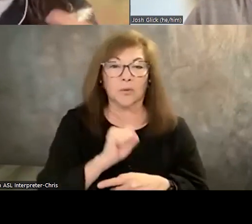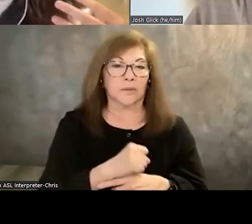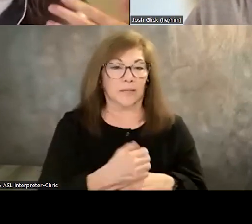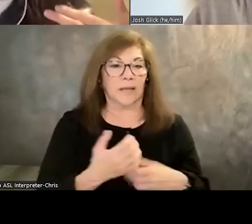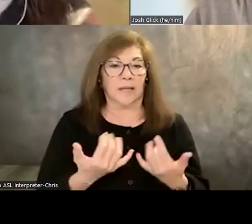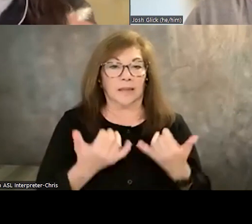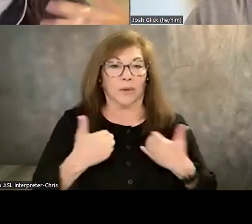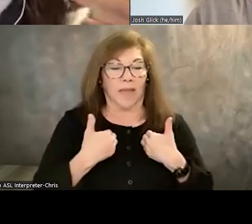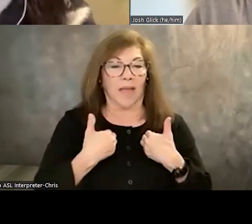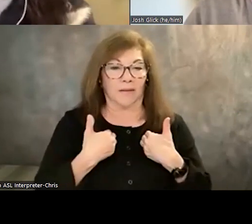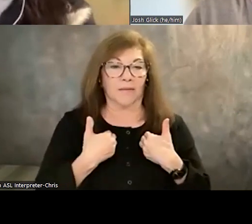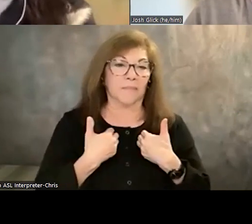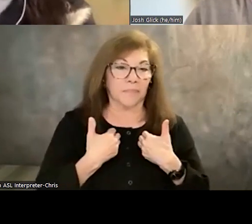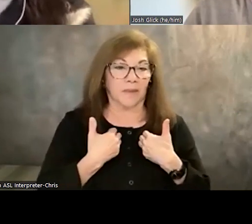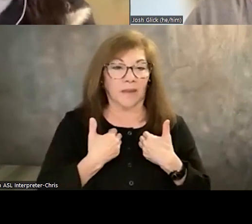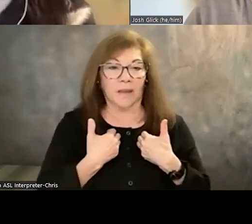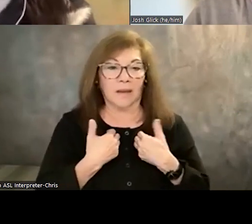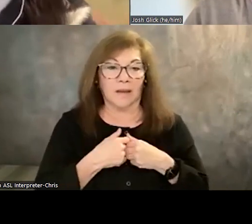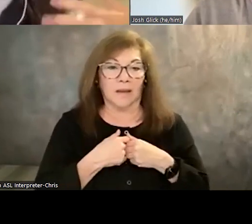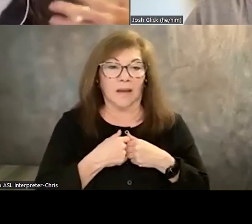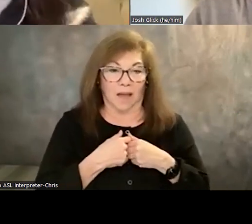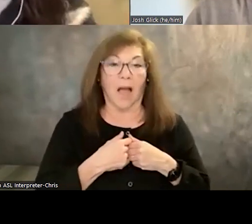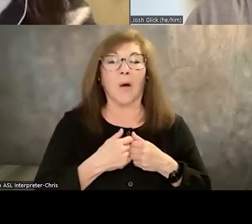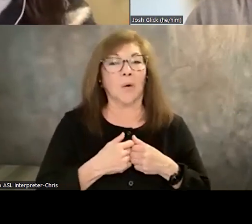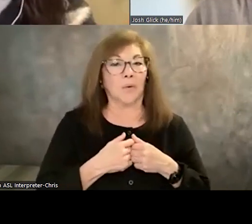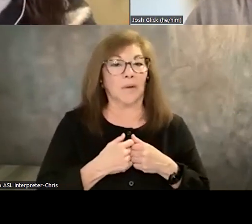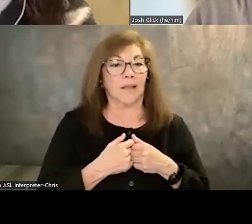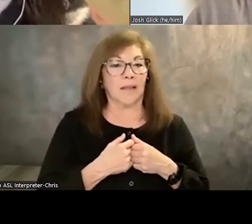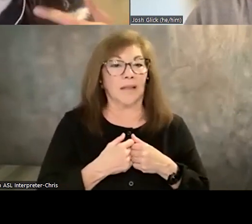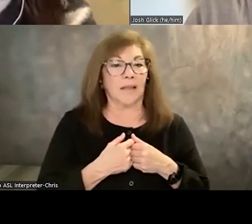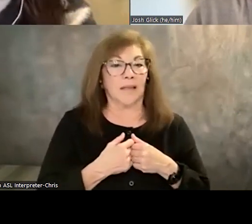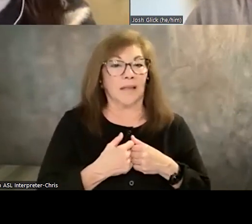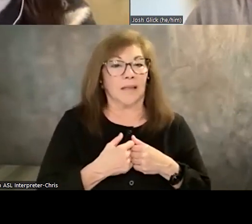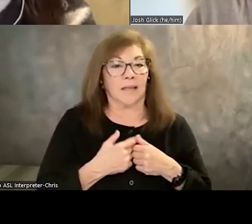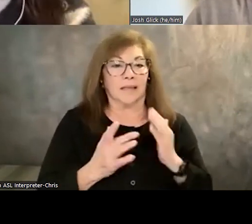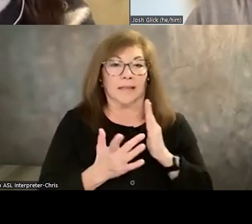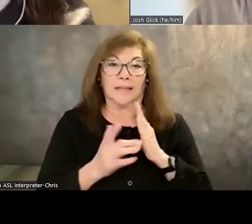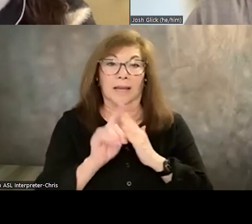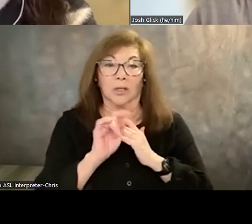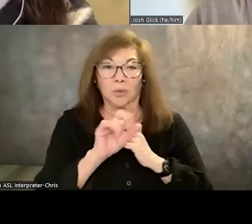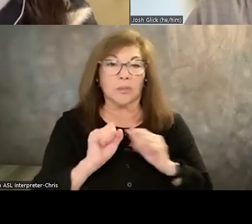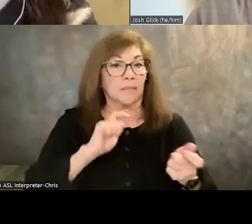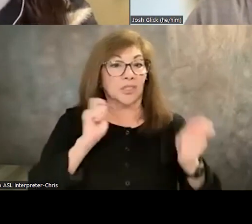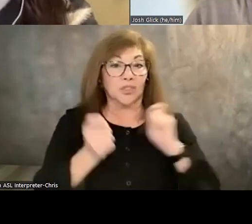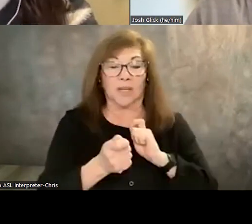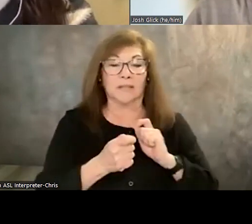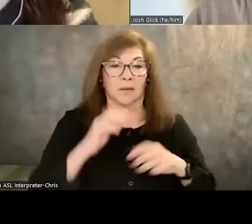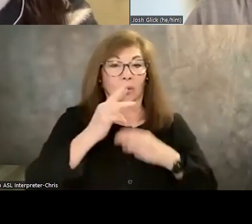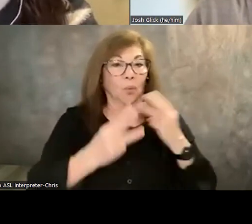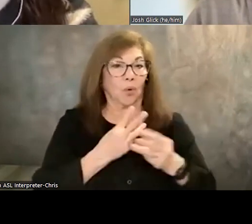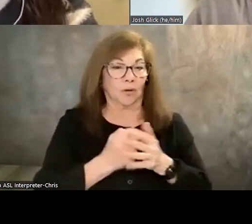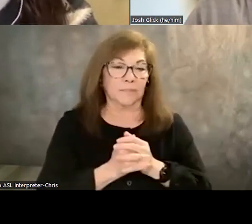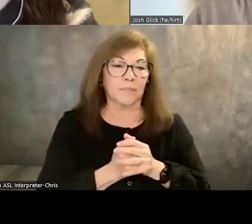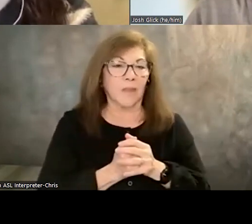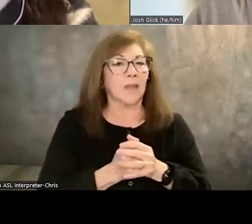heard of, like Dolly and Runway, and how these text-to-image tools may be changing the landscape. So we come